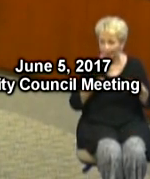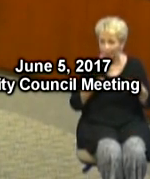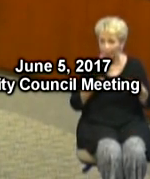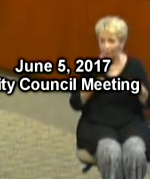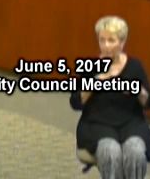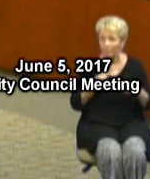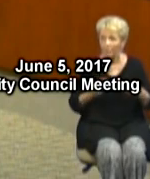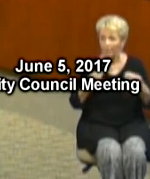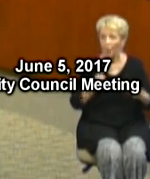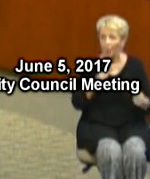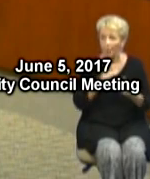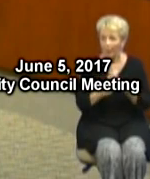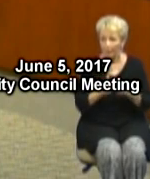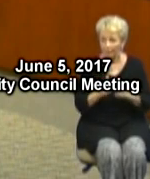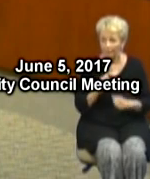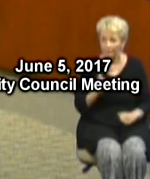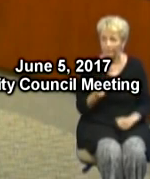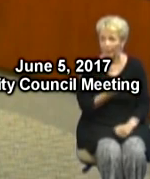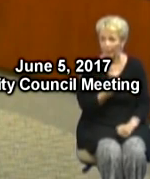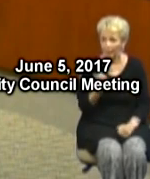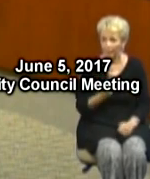Aye. Motion passes unanimous.